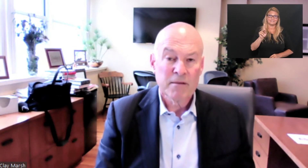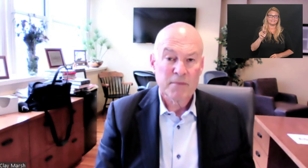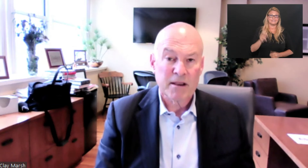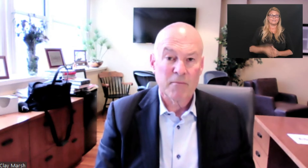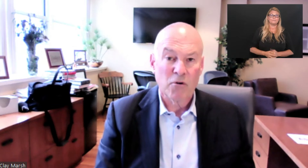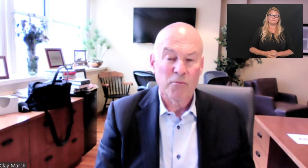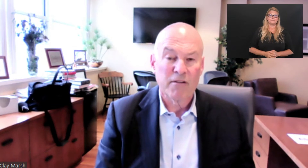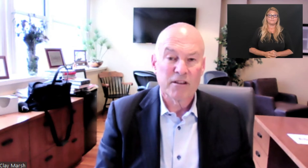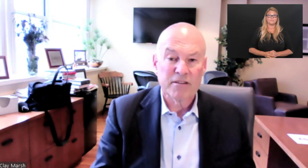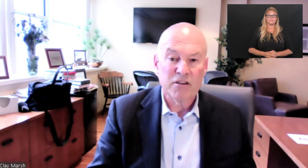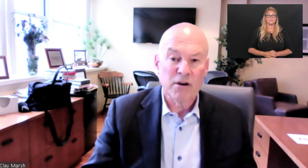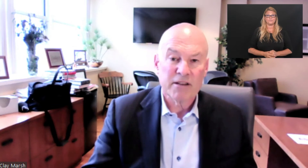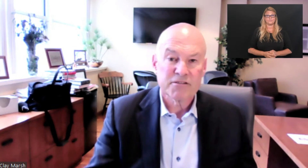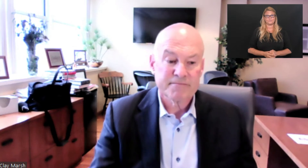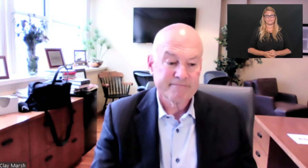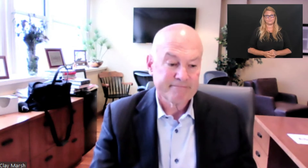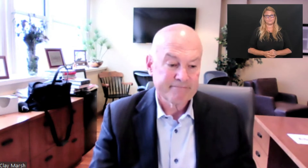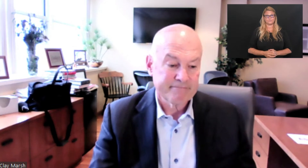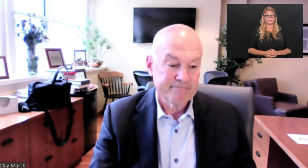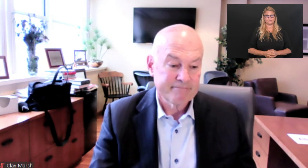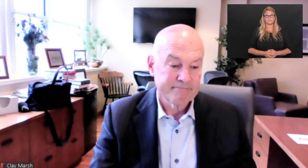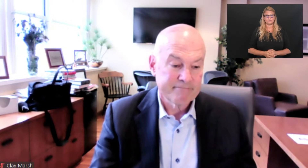will become more prevalent in the US.